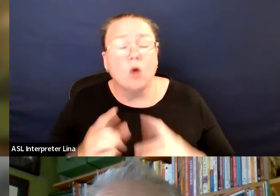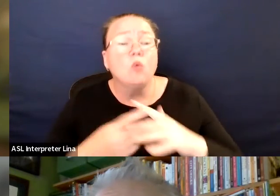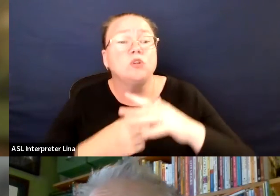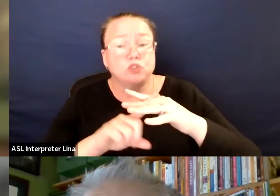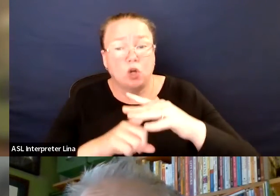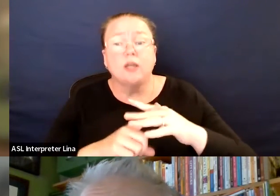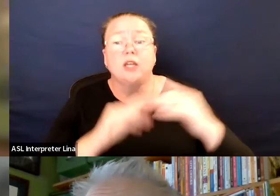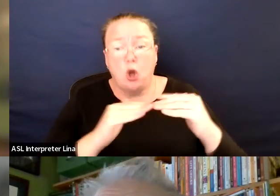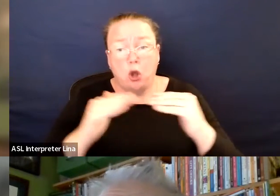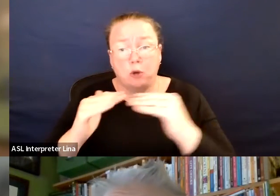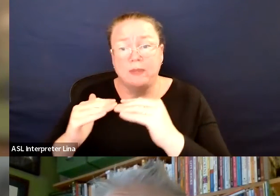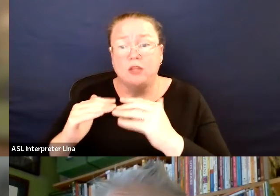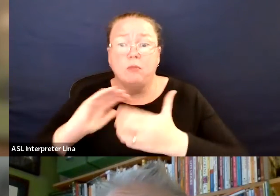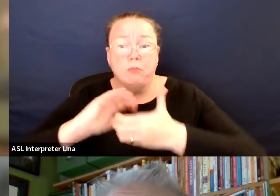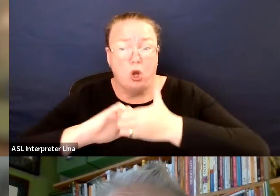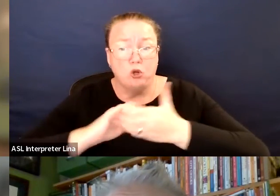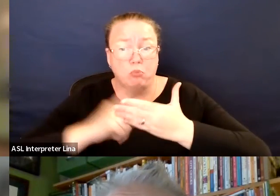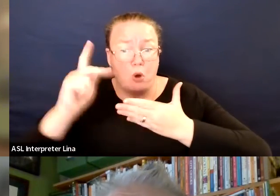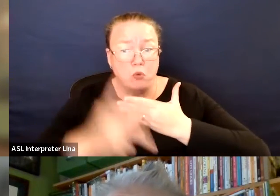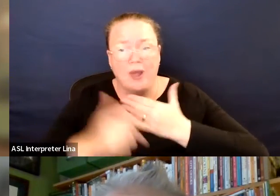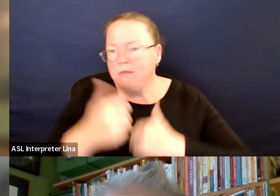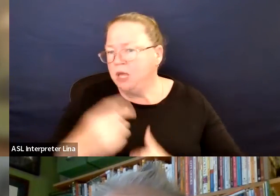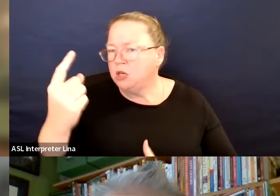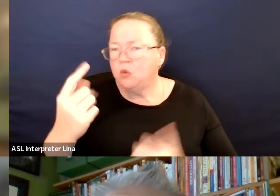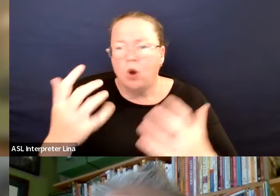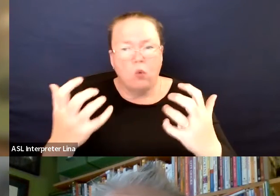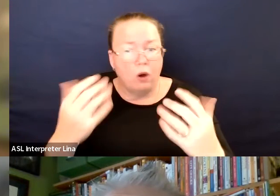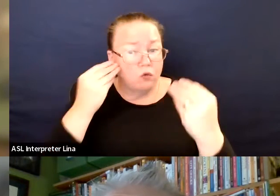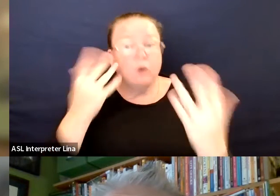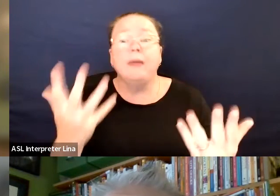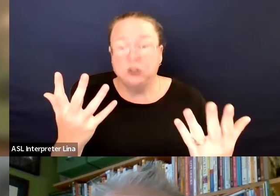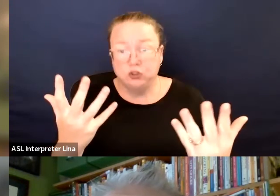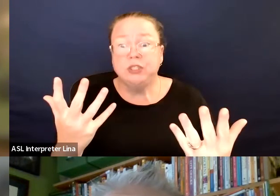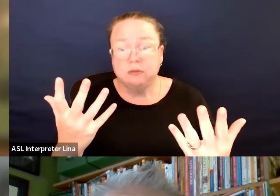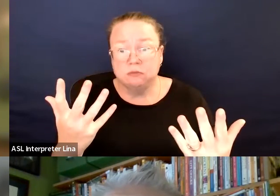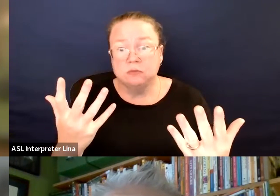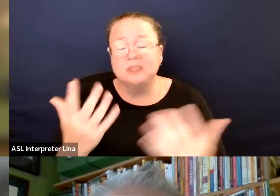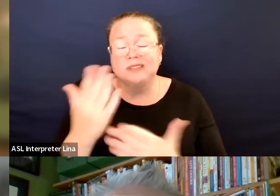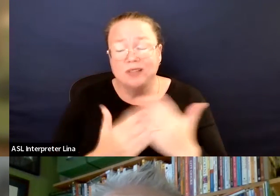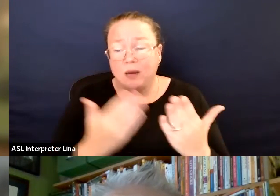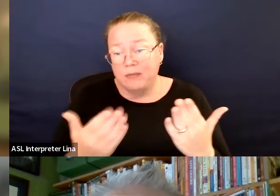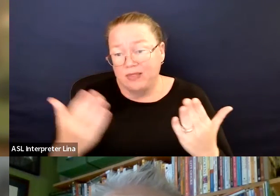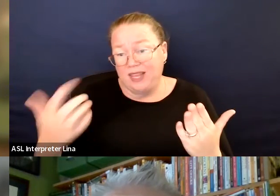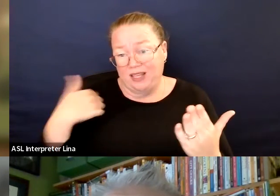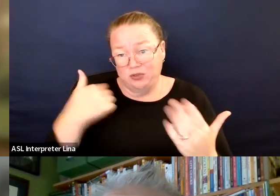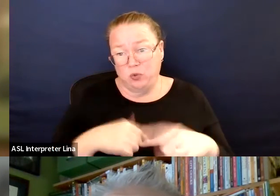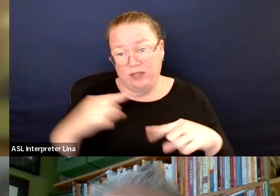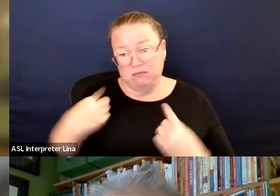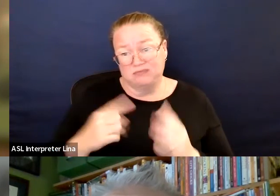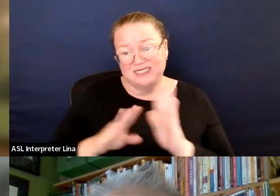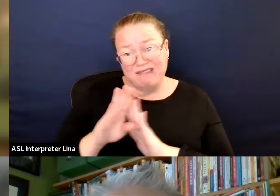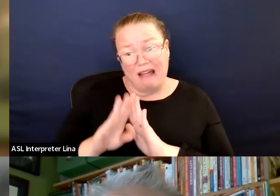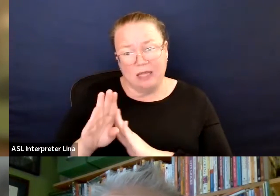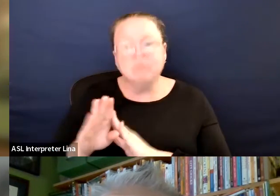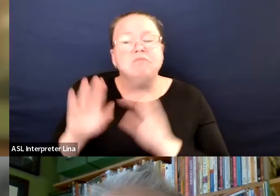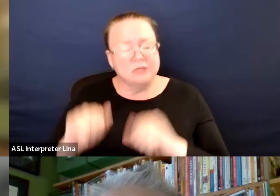our peer partnership program. And if anybody would like some information on some of the things that we've developed, I can